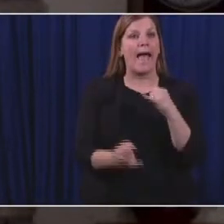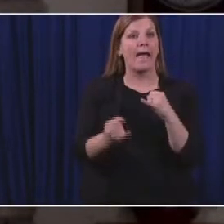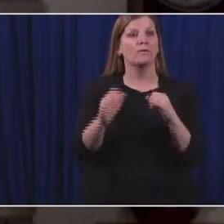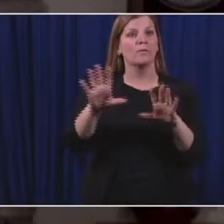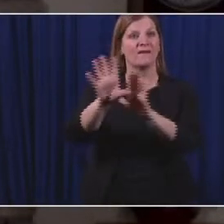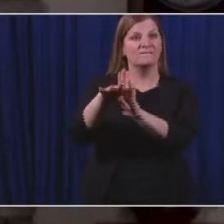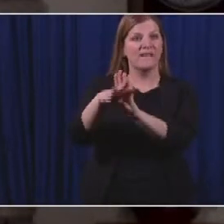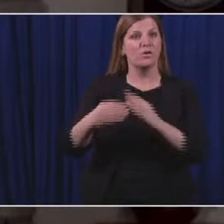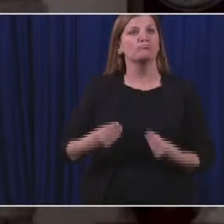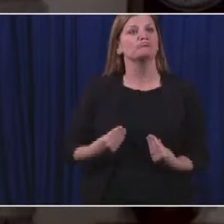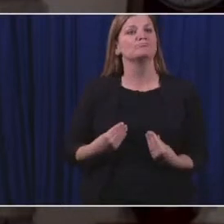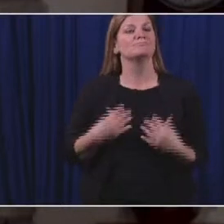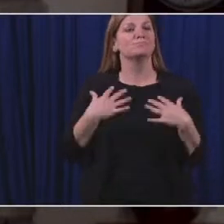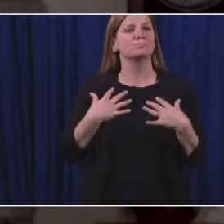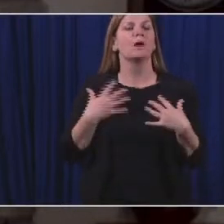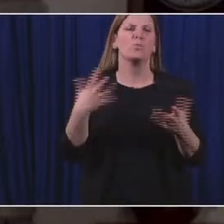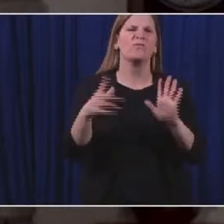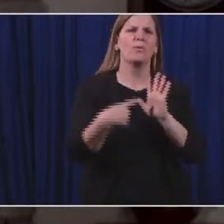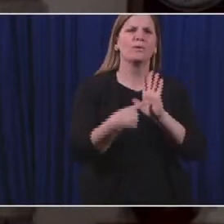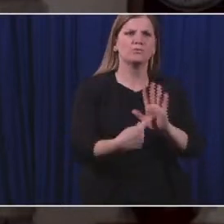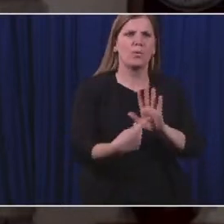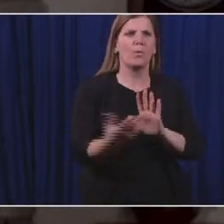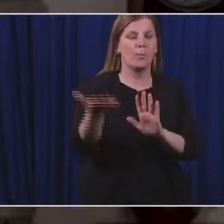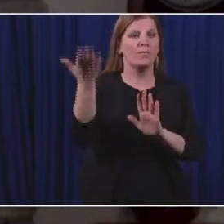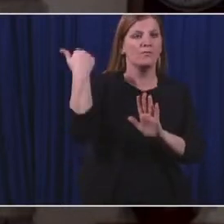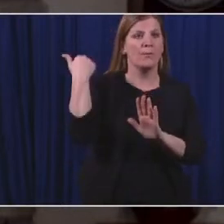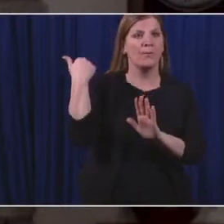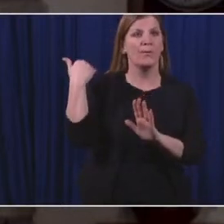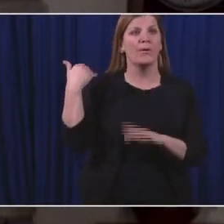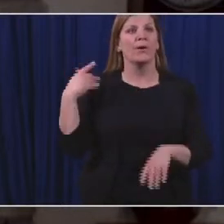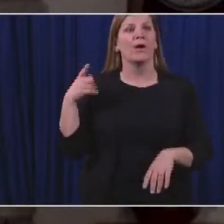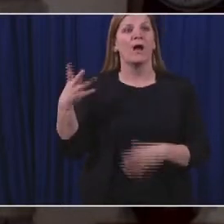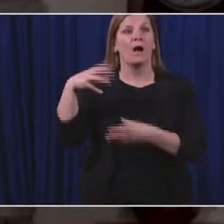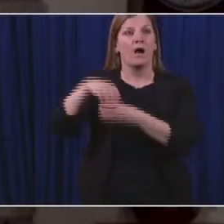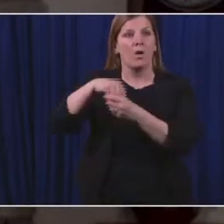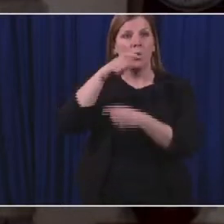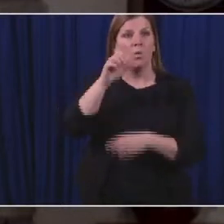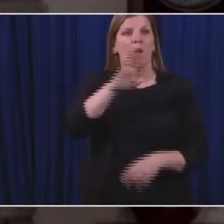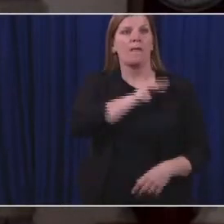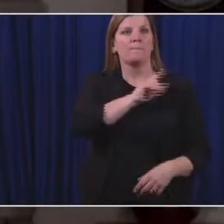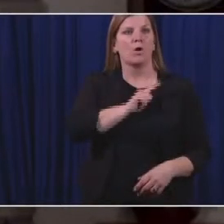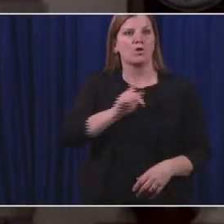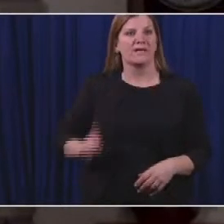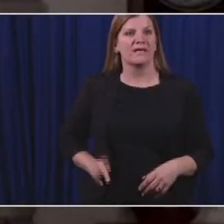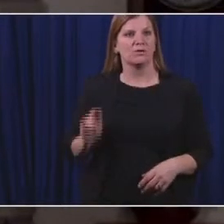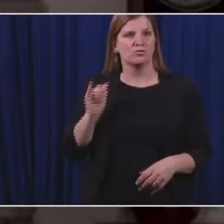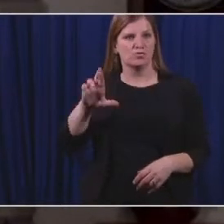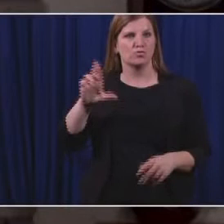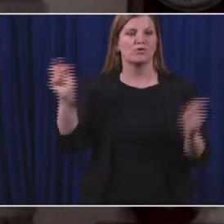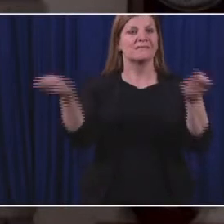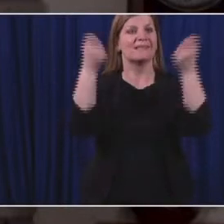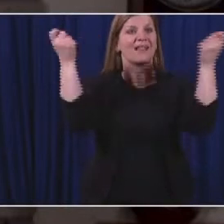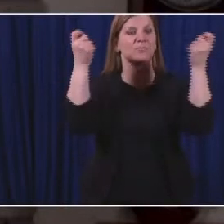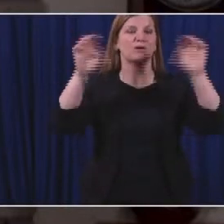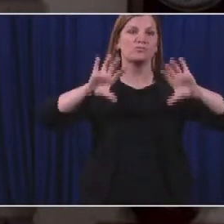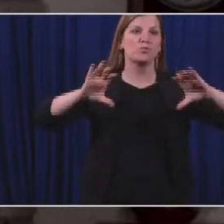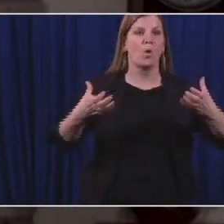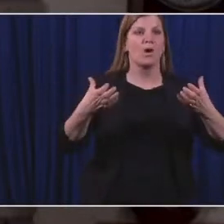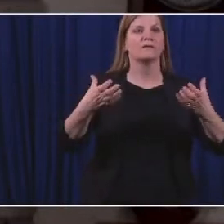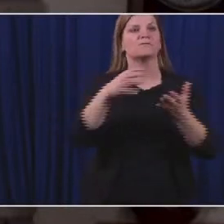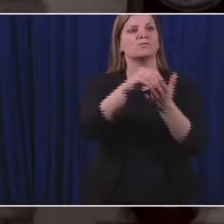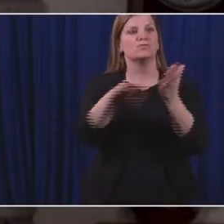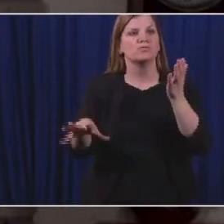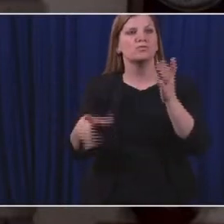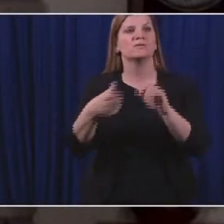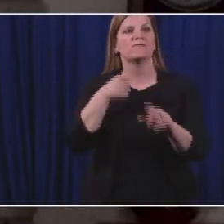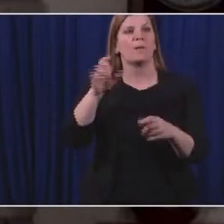we played actually before. It features the members of the Martin Luther King Jr. Celebration Chorus, joined by students from Cuyahoga